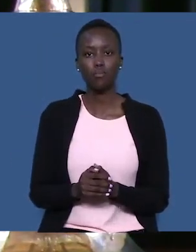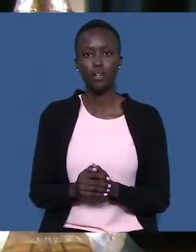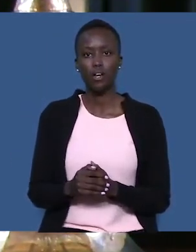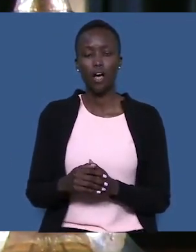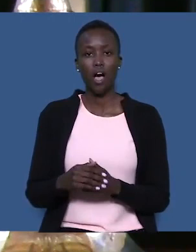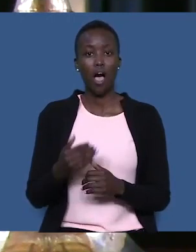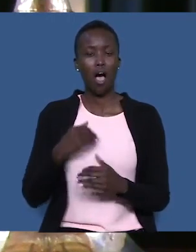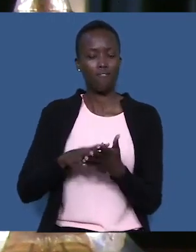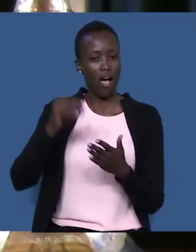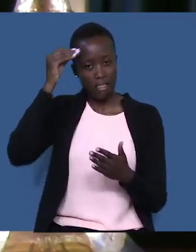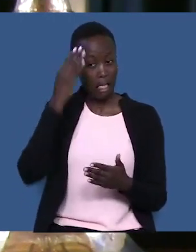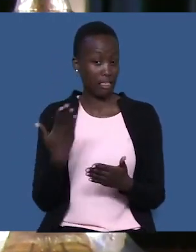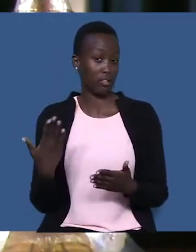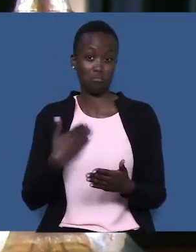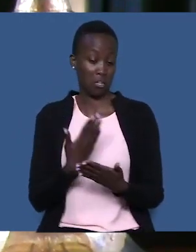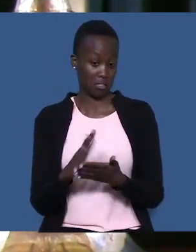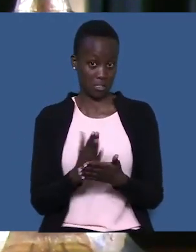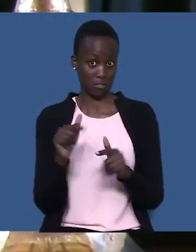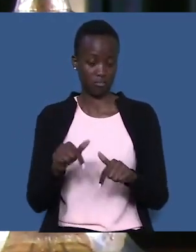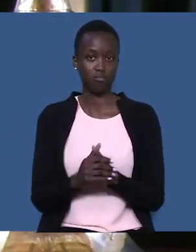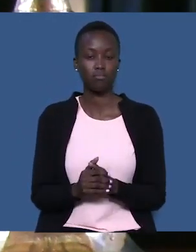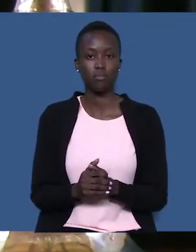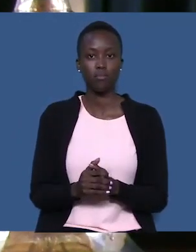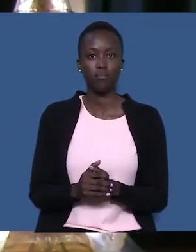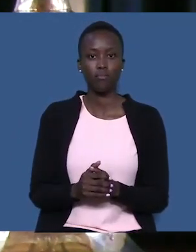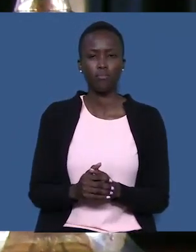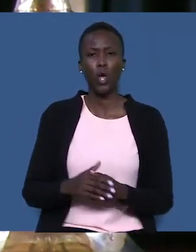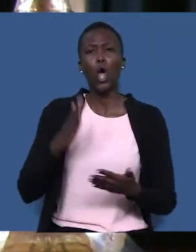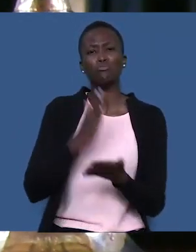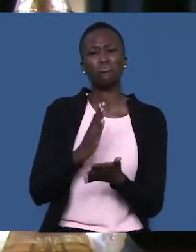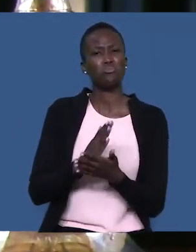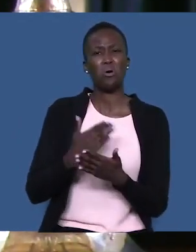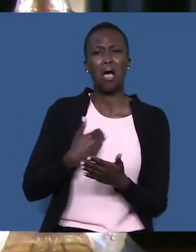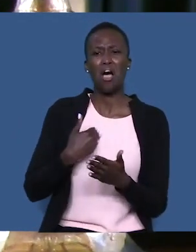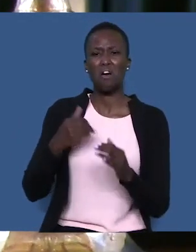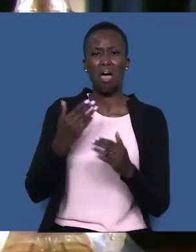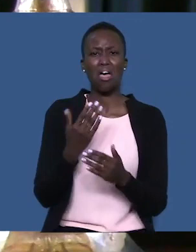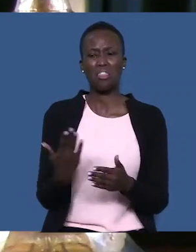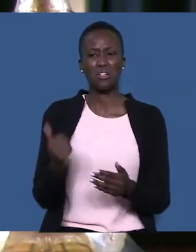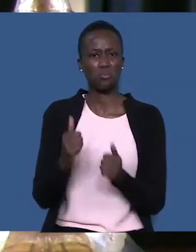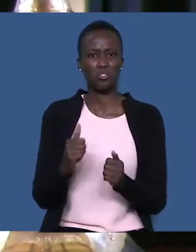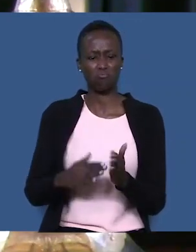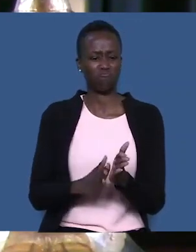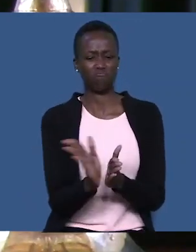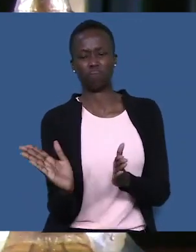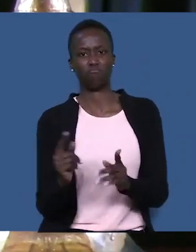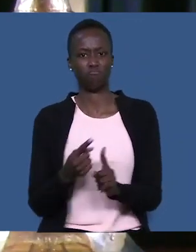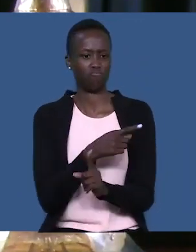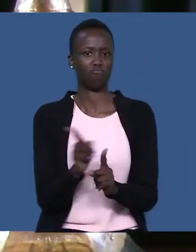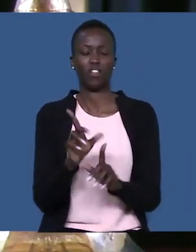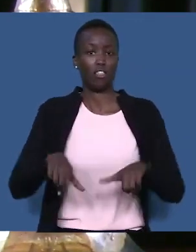as you listen to me today, that whether you like it or not, distractions will always come in your field of